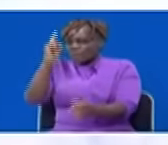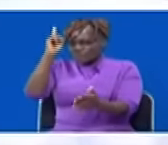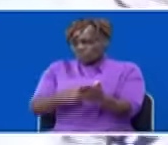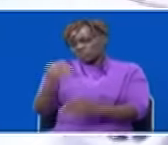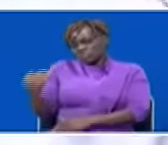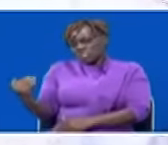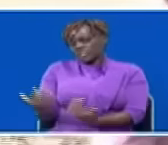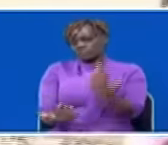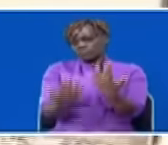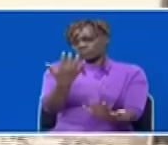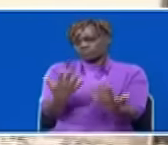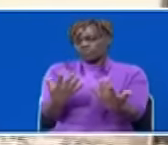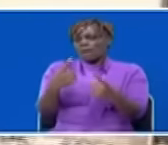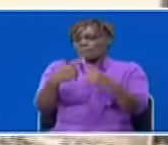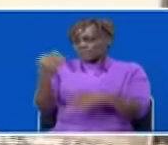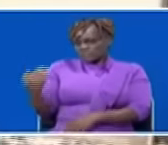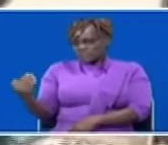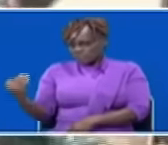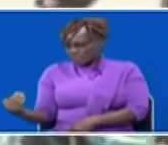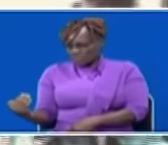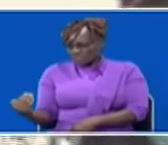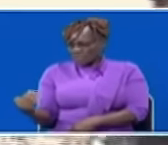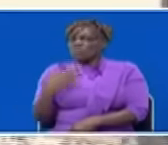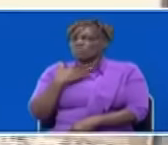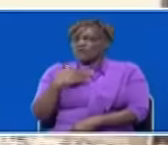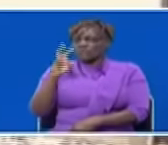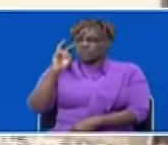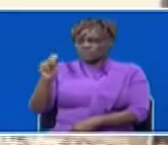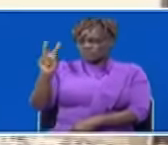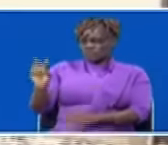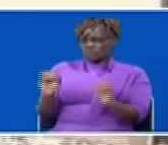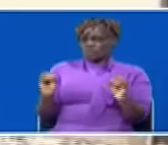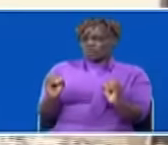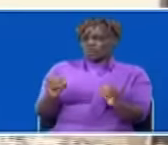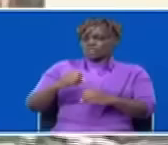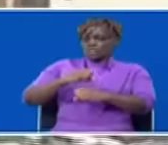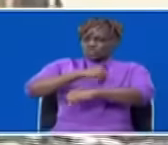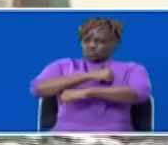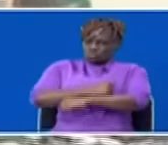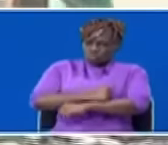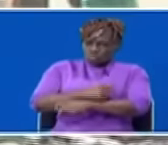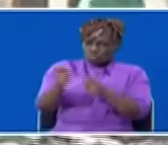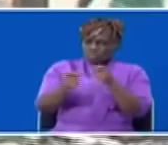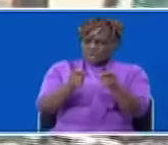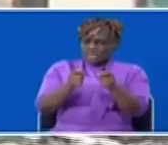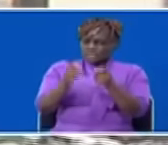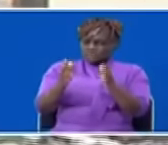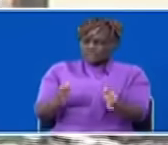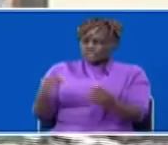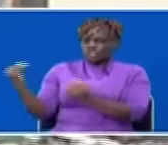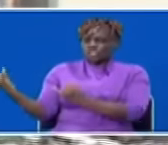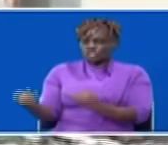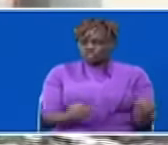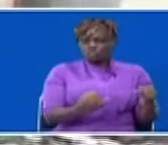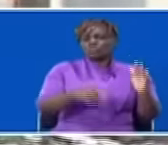watoto wakafanya haya. But some of the students who wished not to appear on camera said that the school management had introduced some stringent rules that they